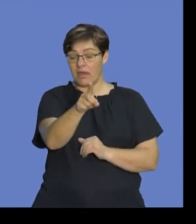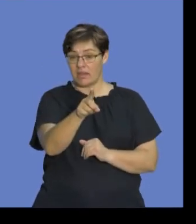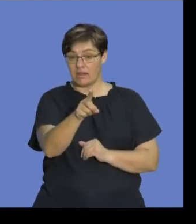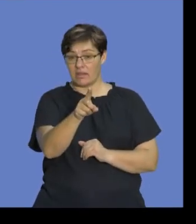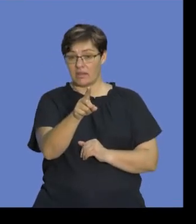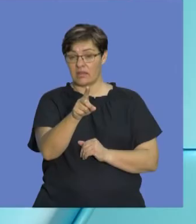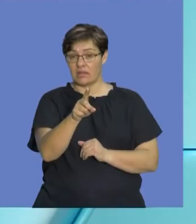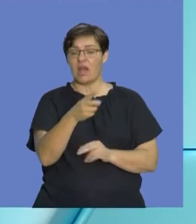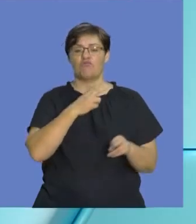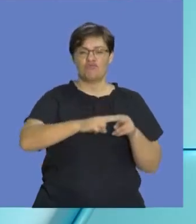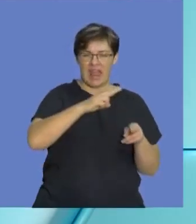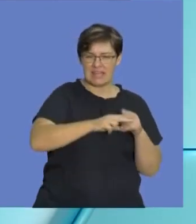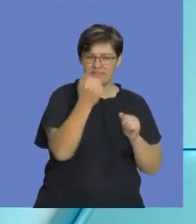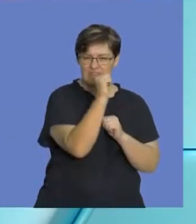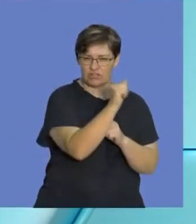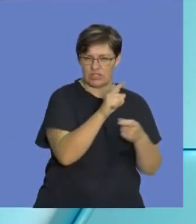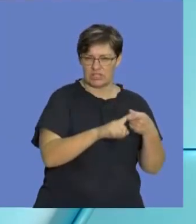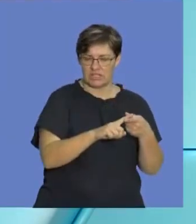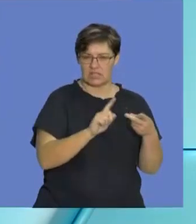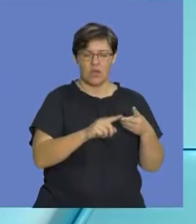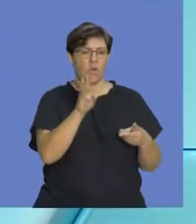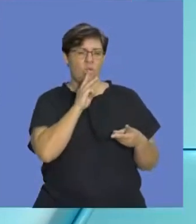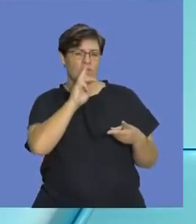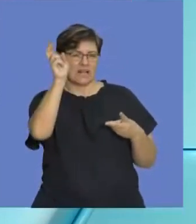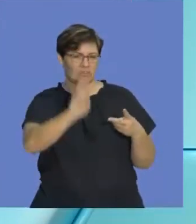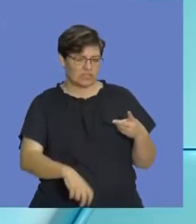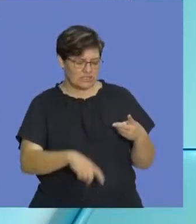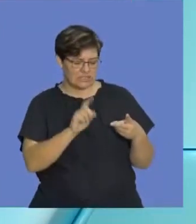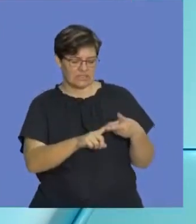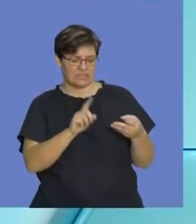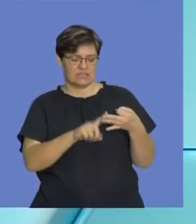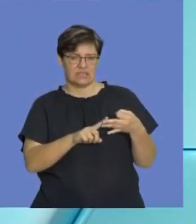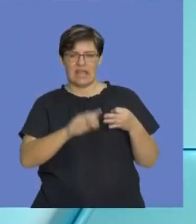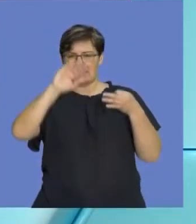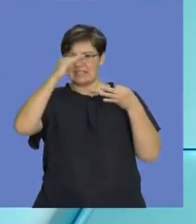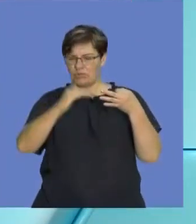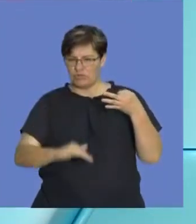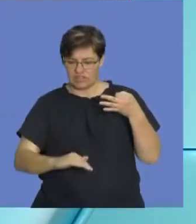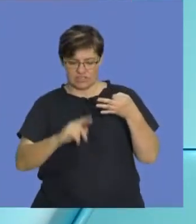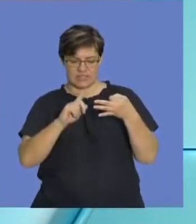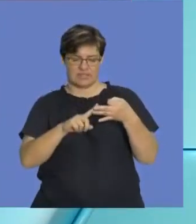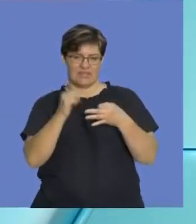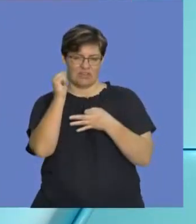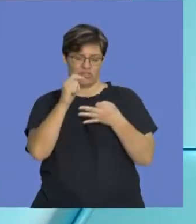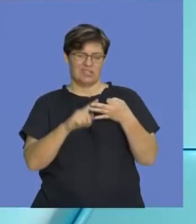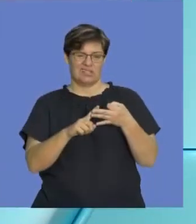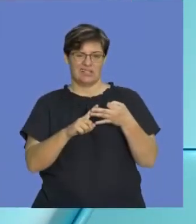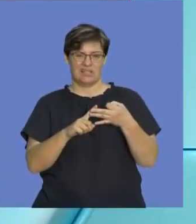Remember what we said? The factory rent, the factory water and electricity, the factory